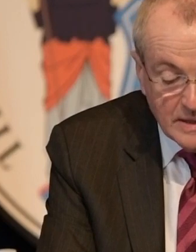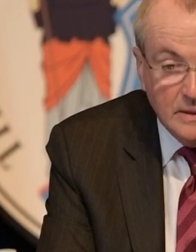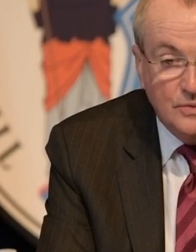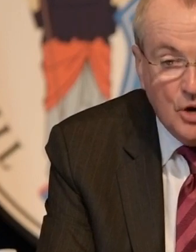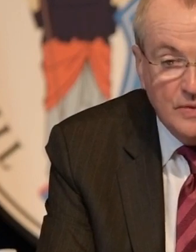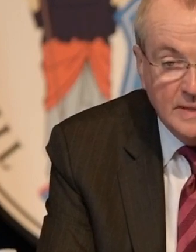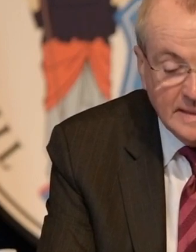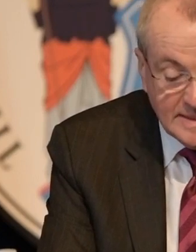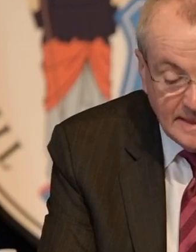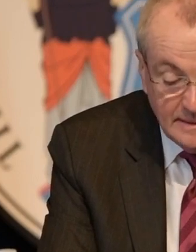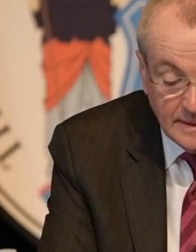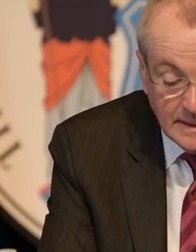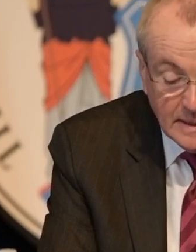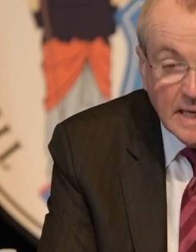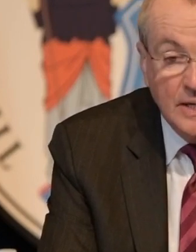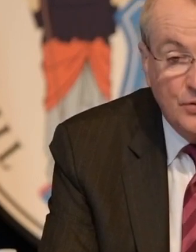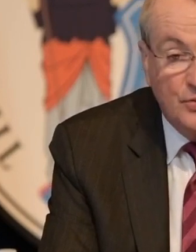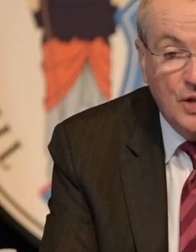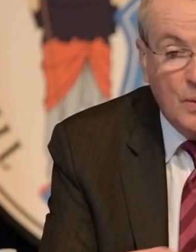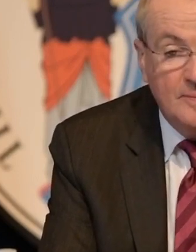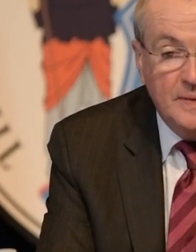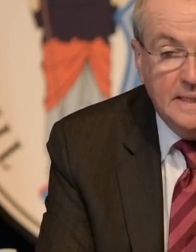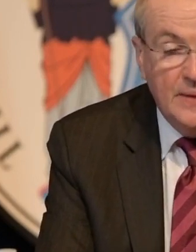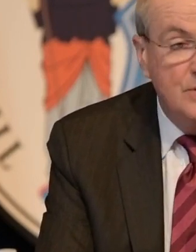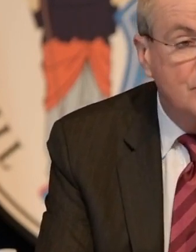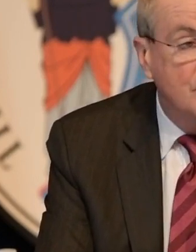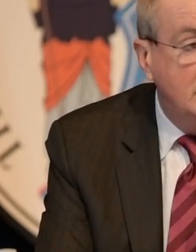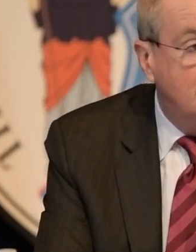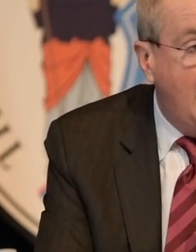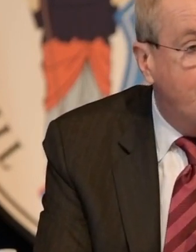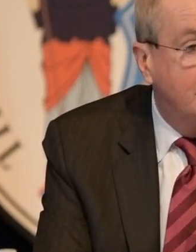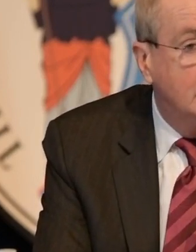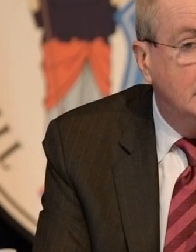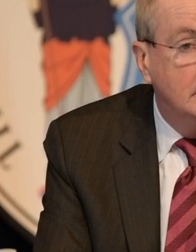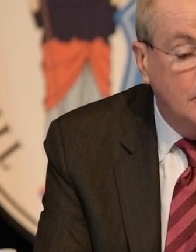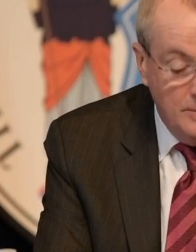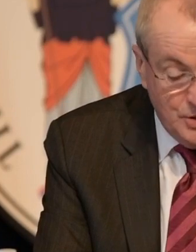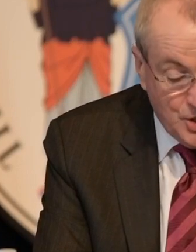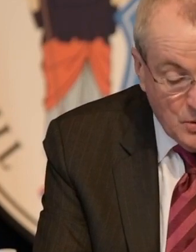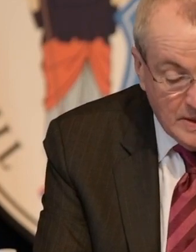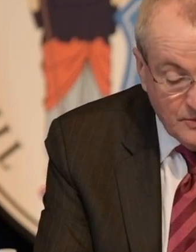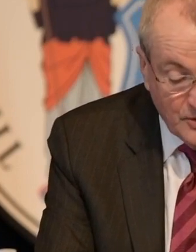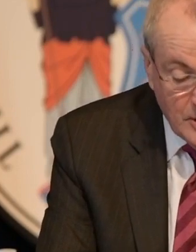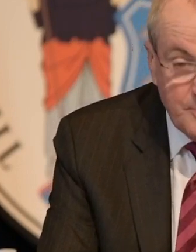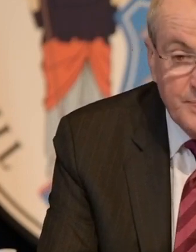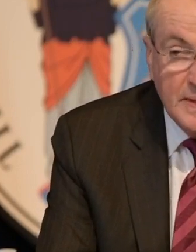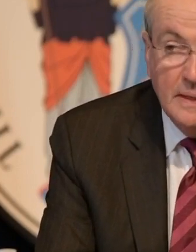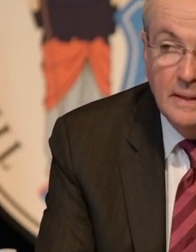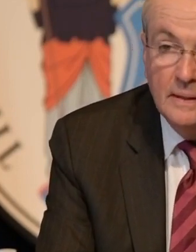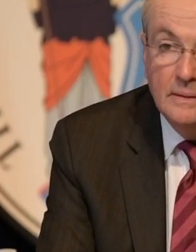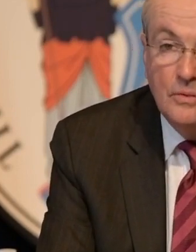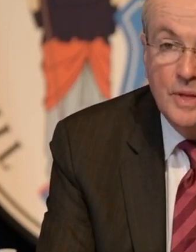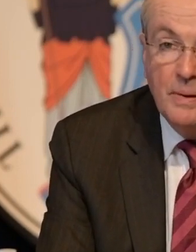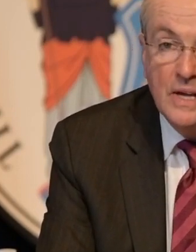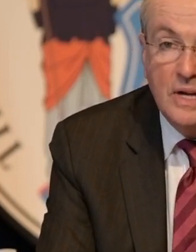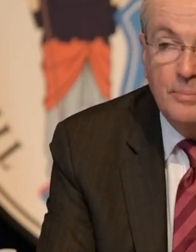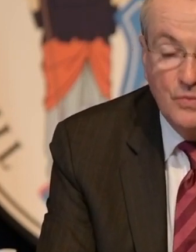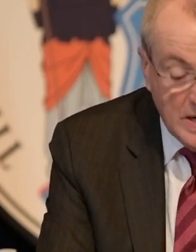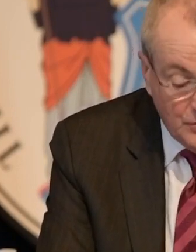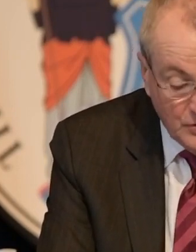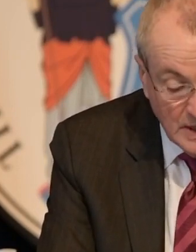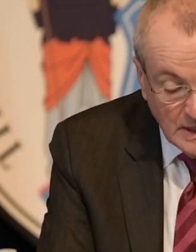spread of COVID-19, and it is slowing. Again, this is a heat map that we've been showing from over the past